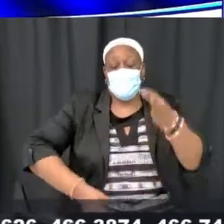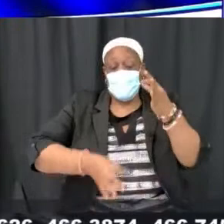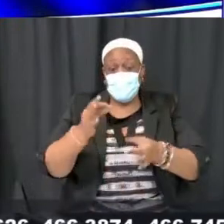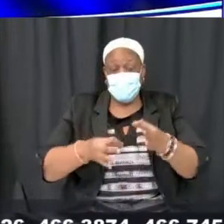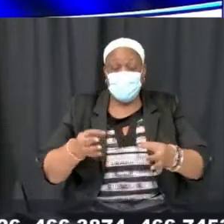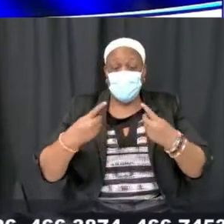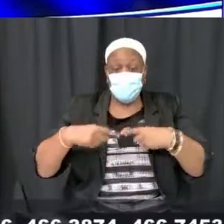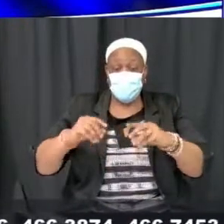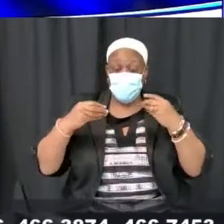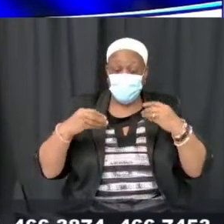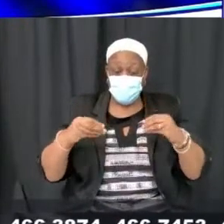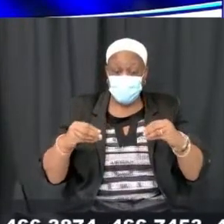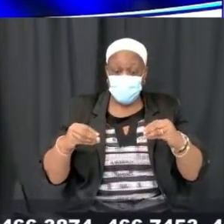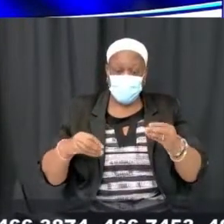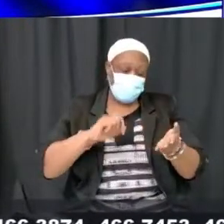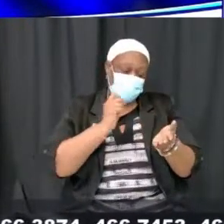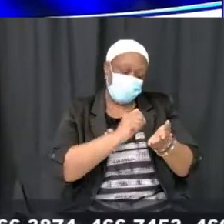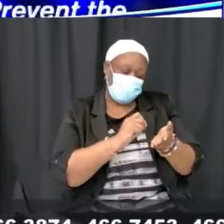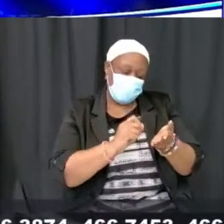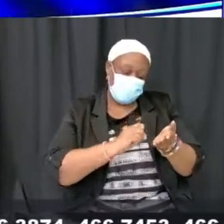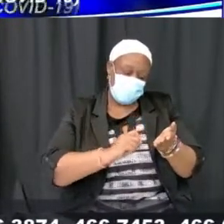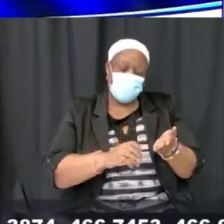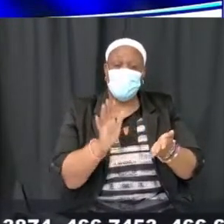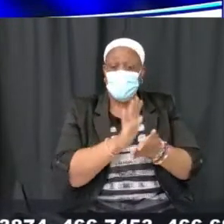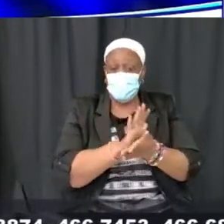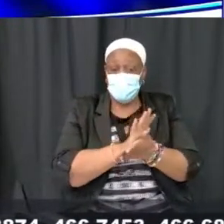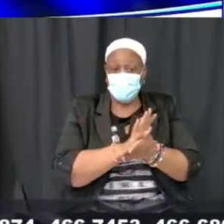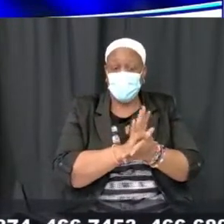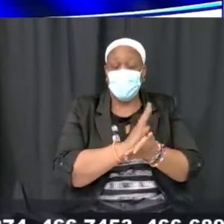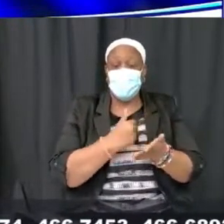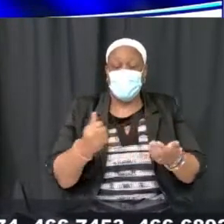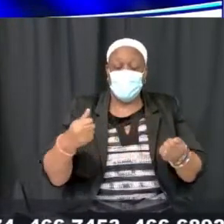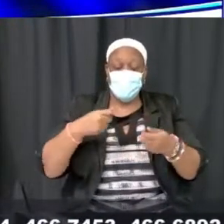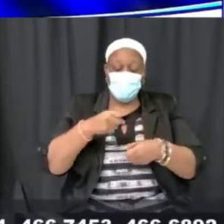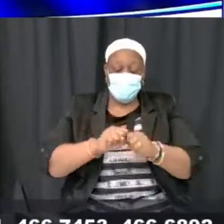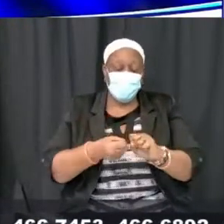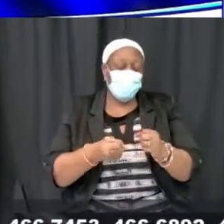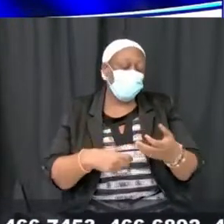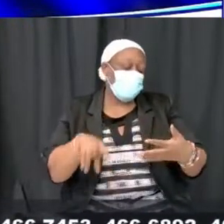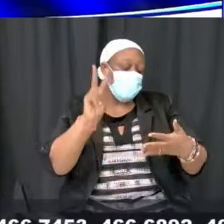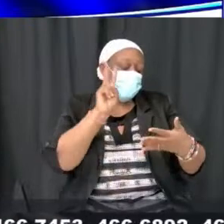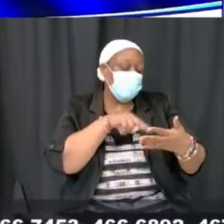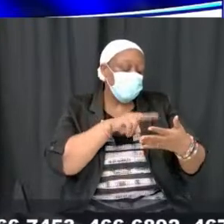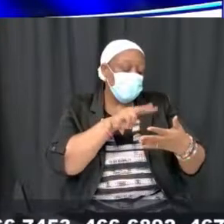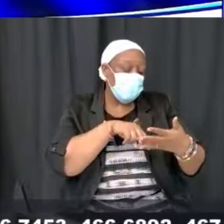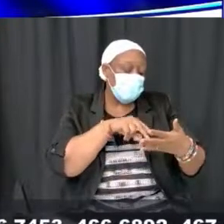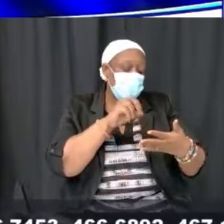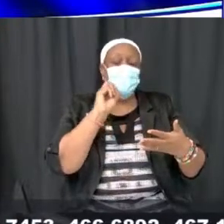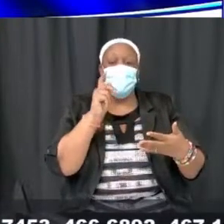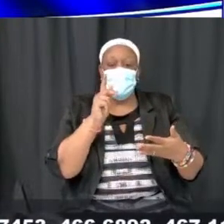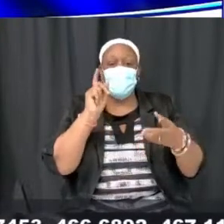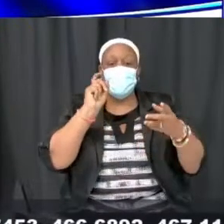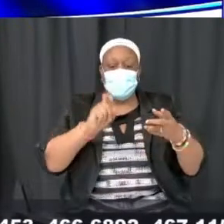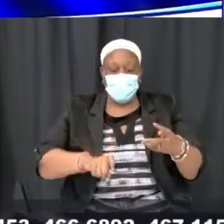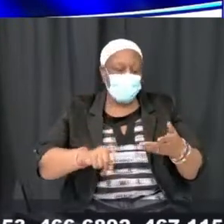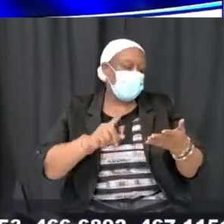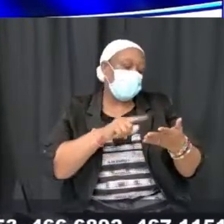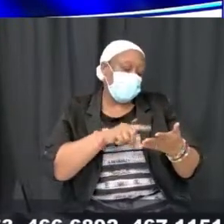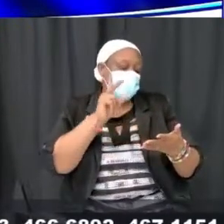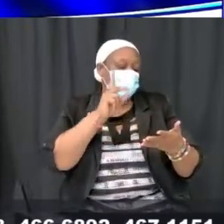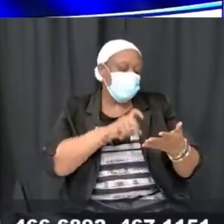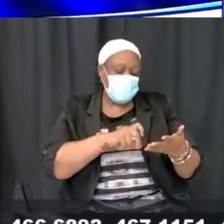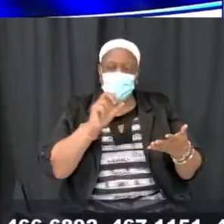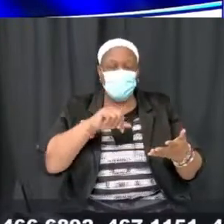so you are out and about only for as long as you absolutely need to be. Do not